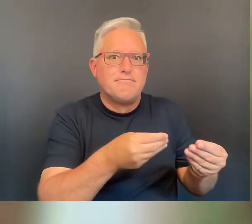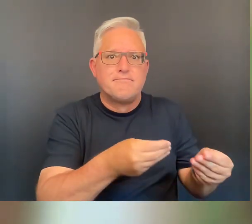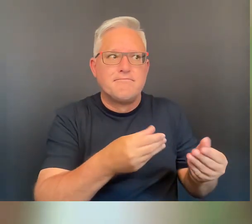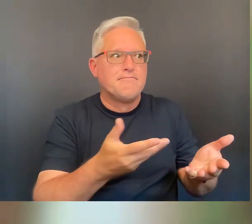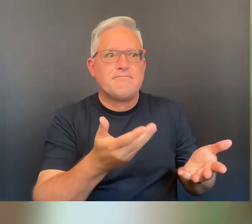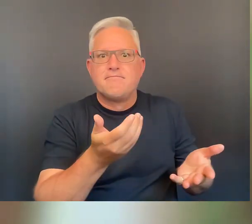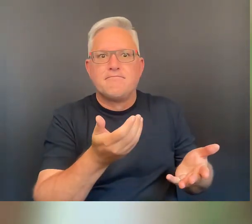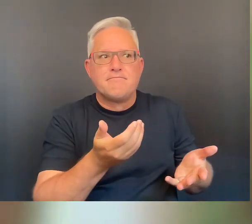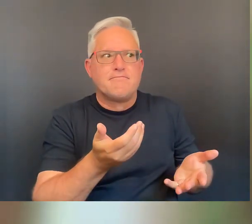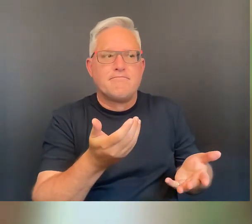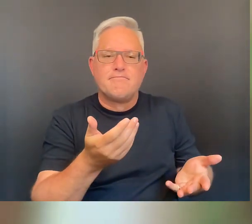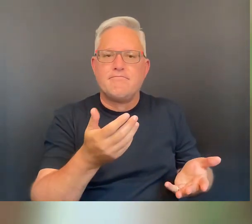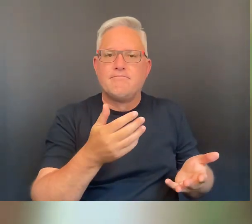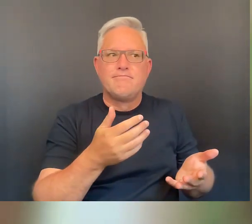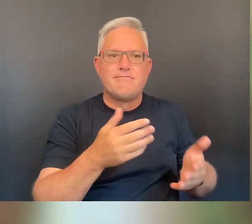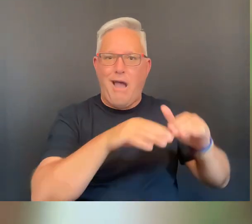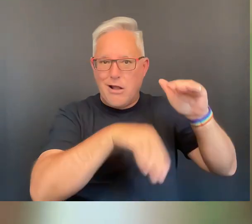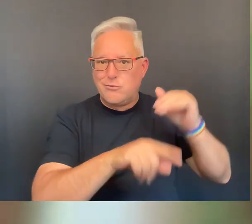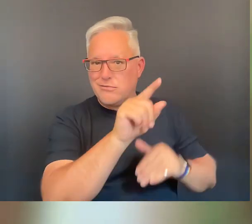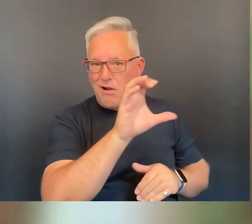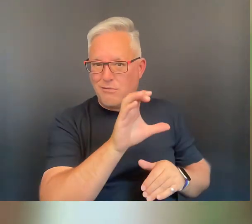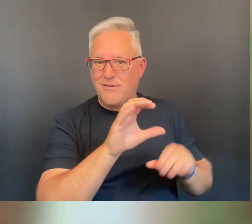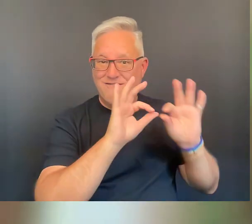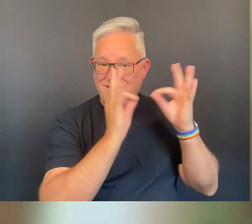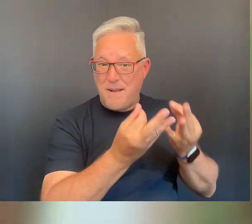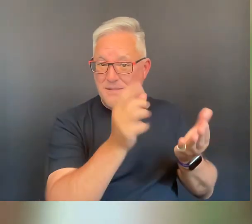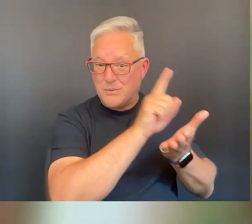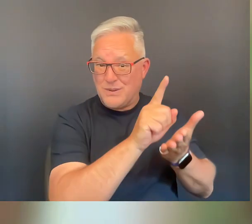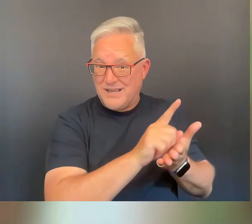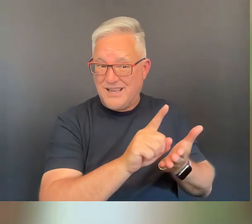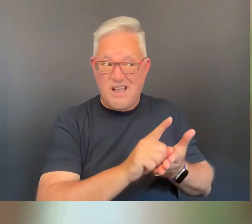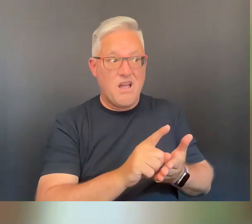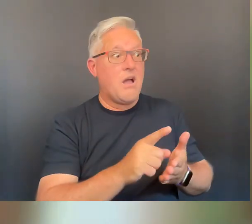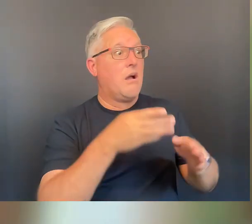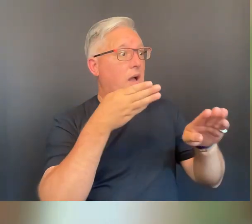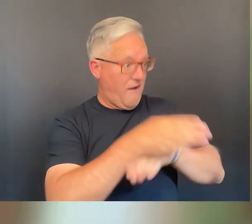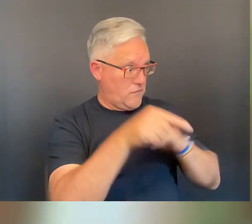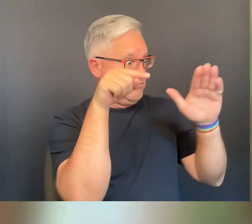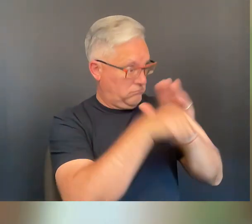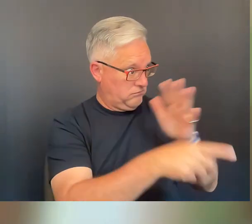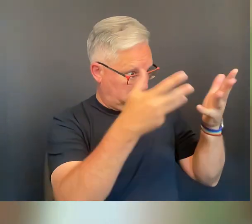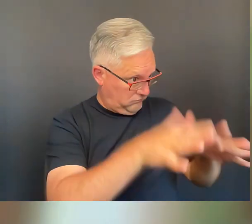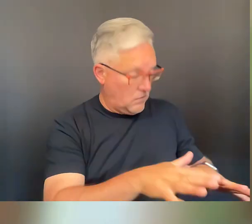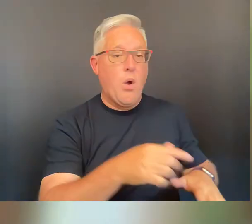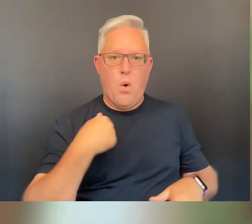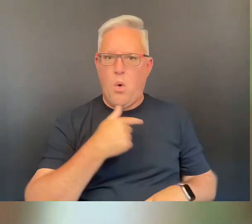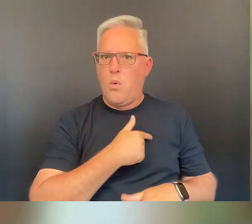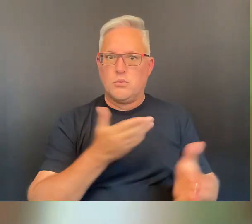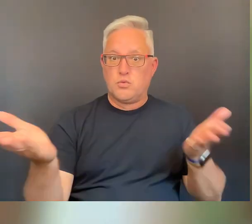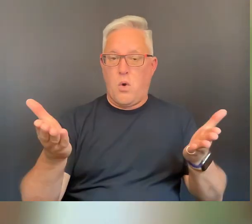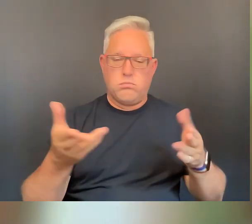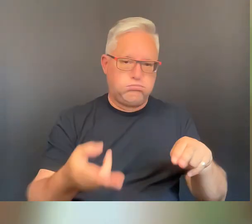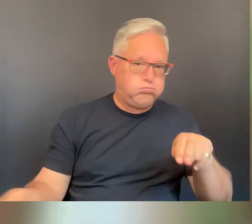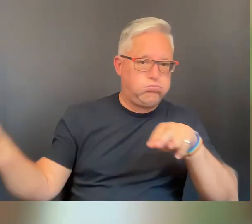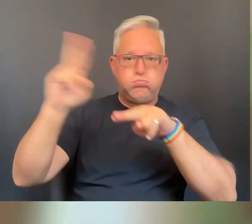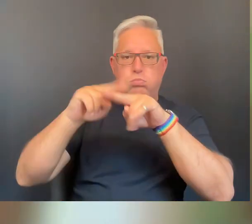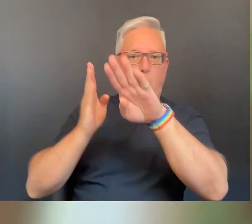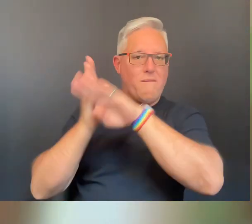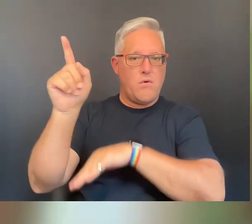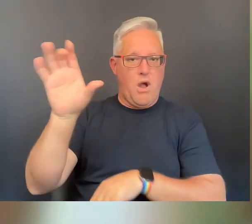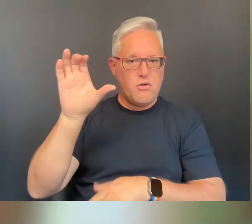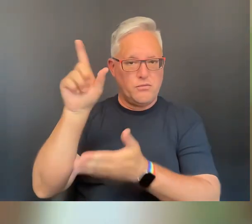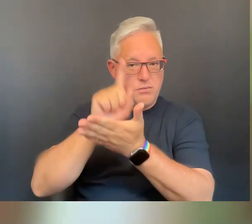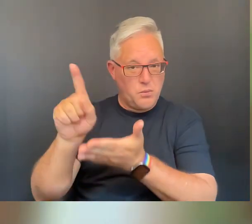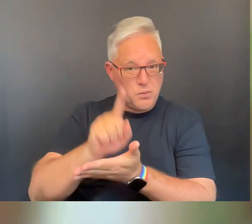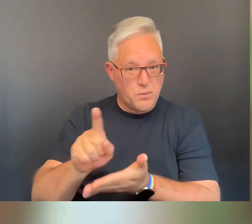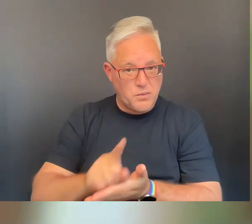it's necessary for us to be collaborative and engage with the community. During this most